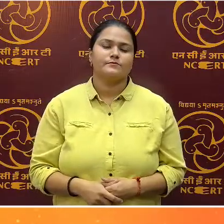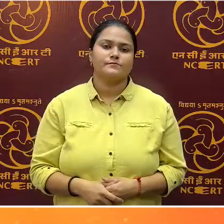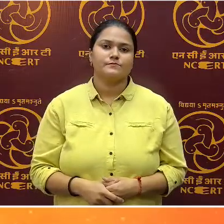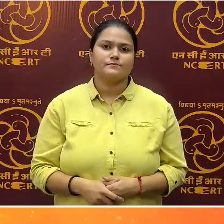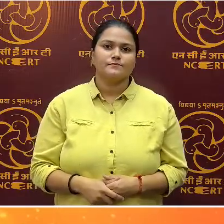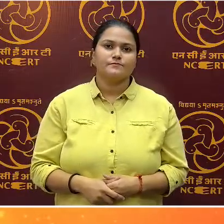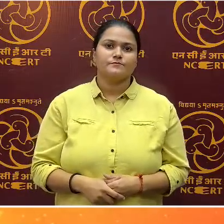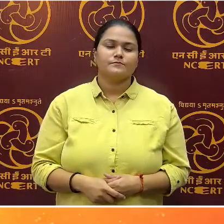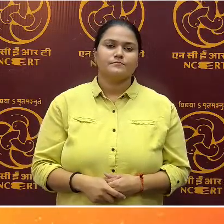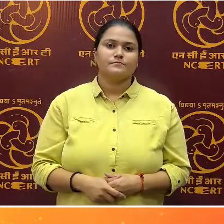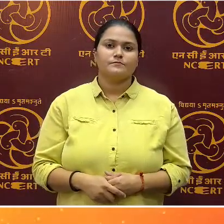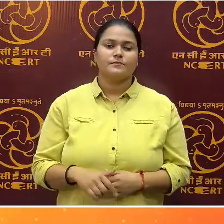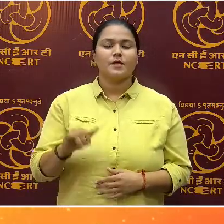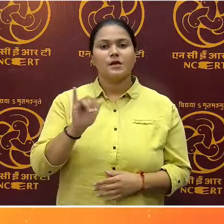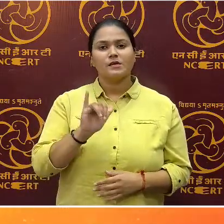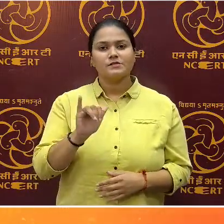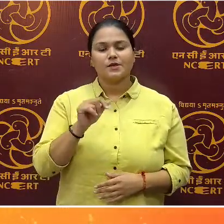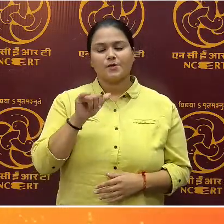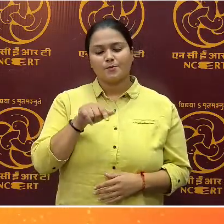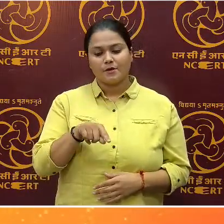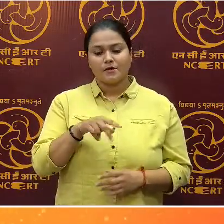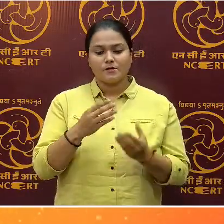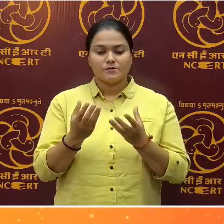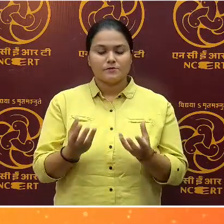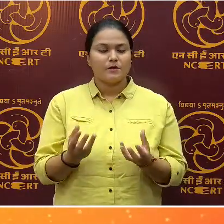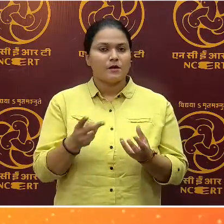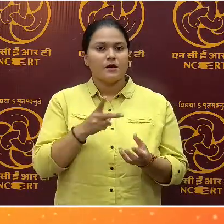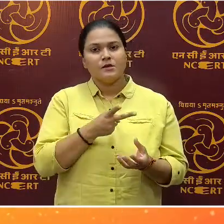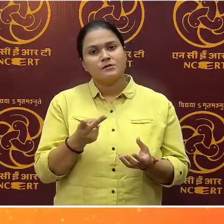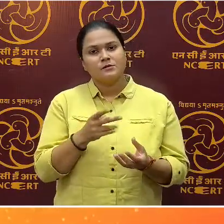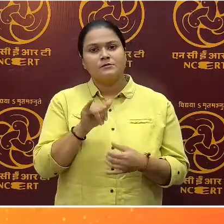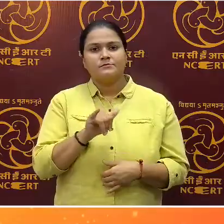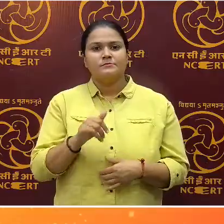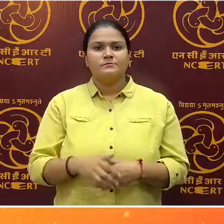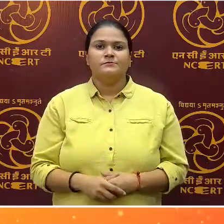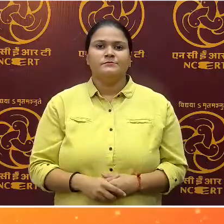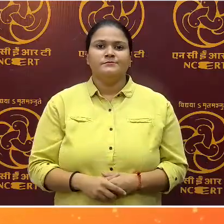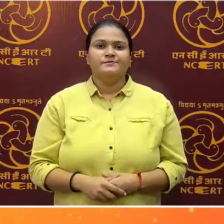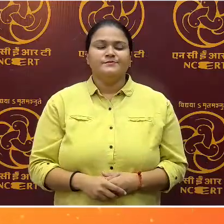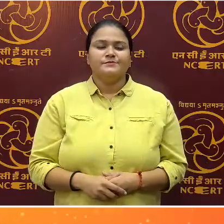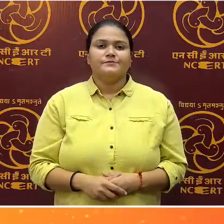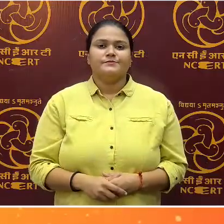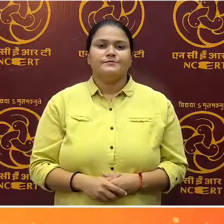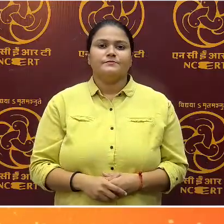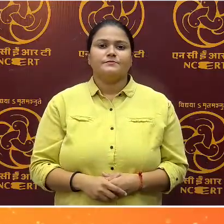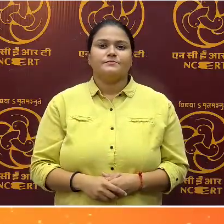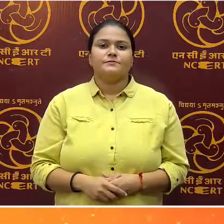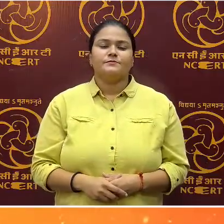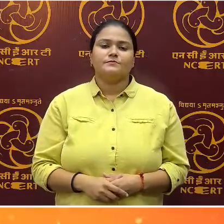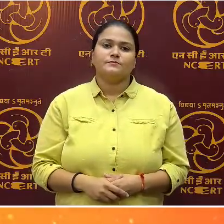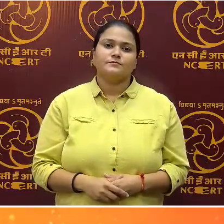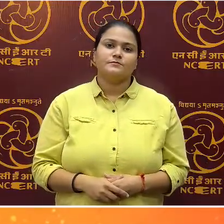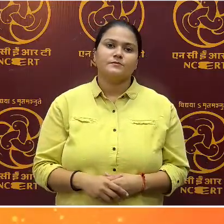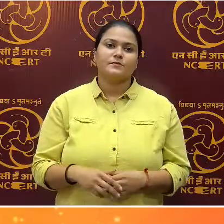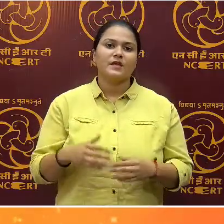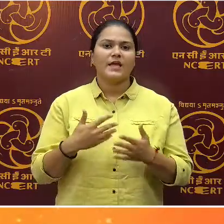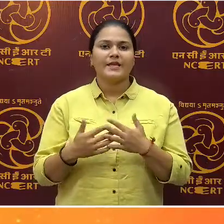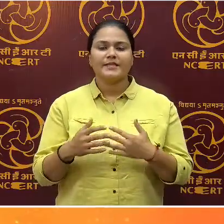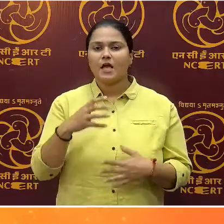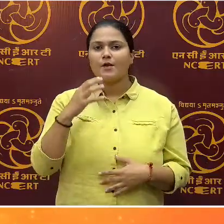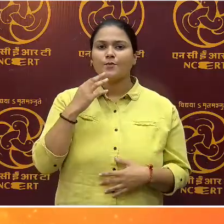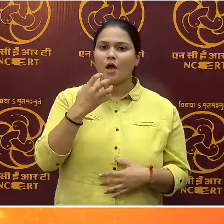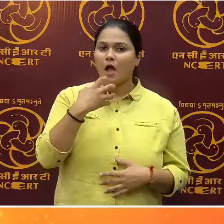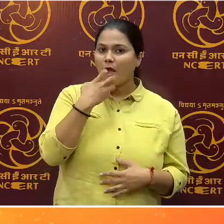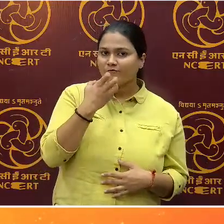dilute. Same thing applies with the squashes also. Kisan fruit squash and some other fruit squashes which are available